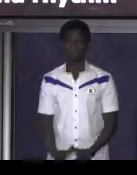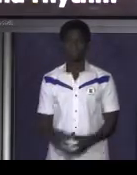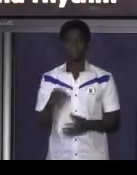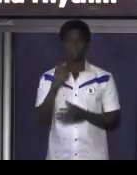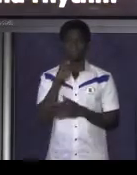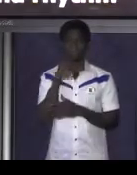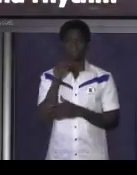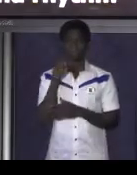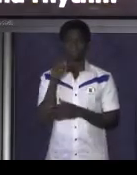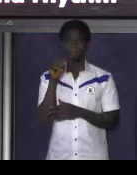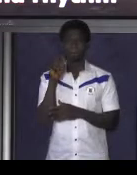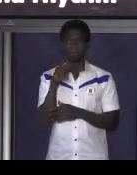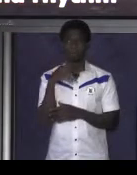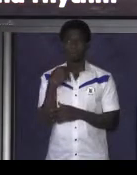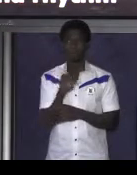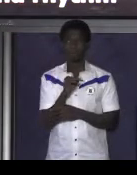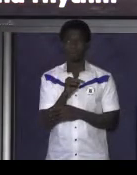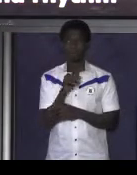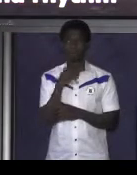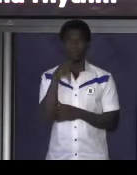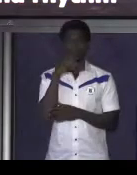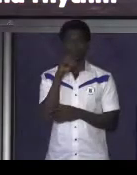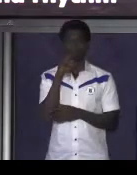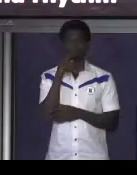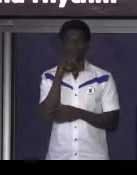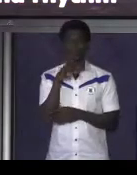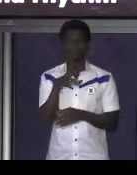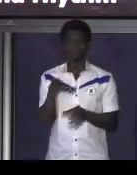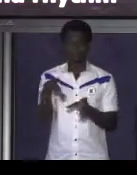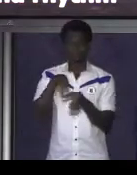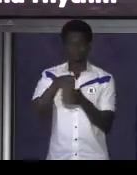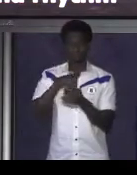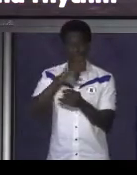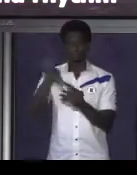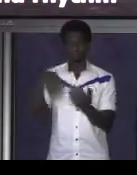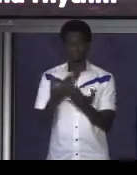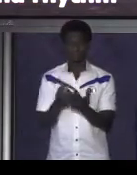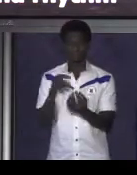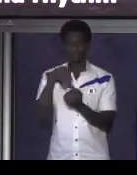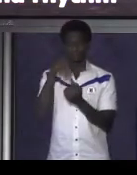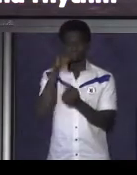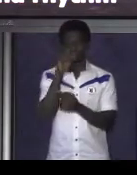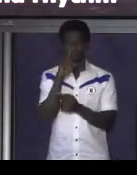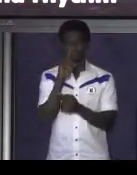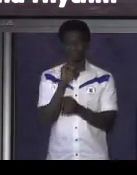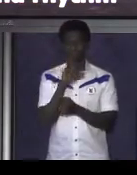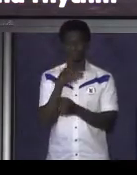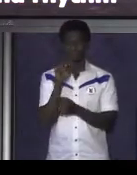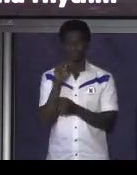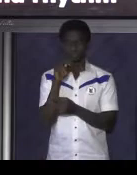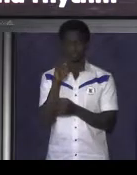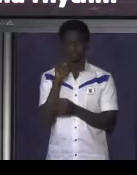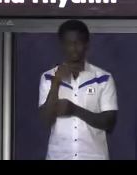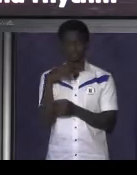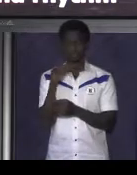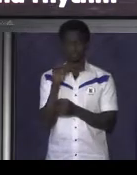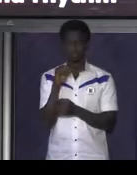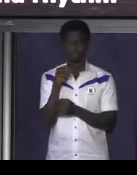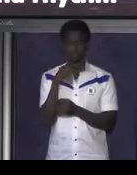Elements of poetry include all except one. Elements of